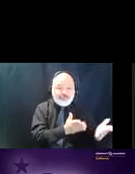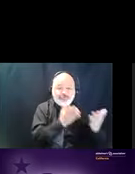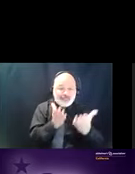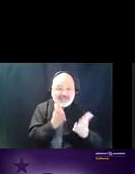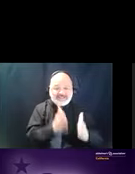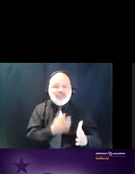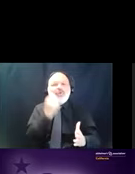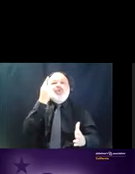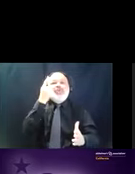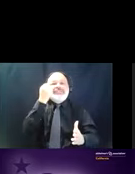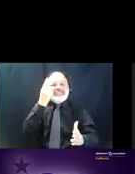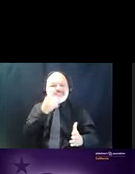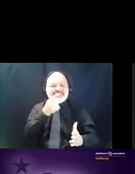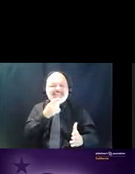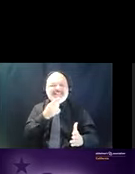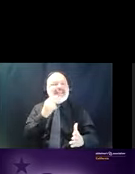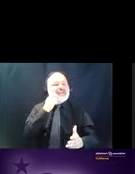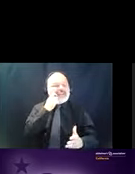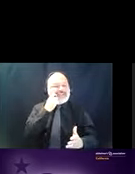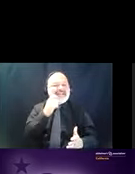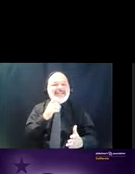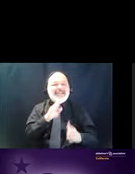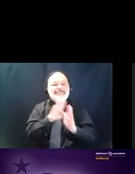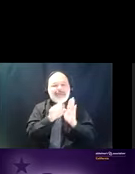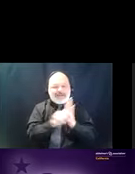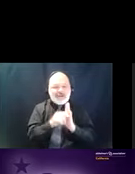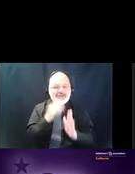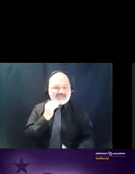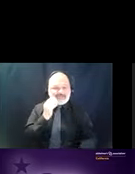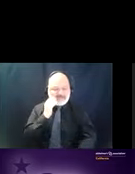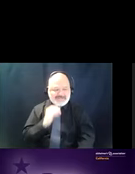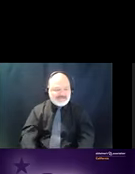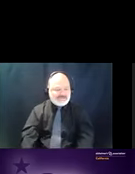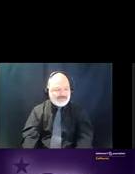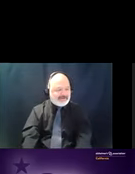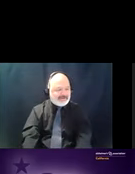and racial background and experiences. Next slide.